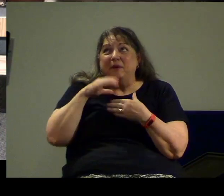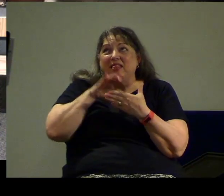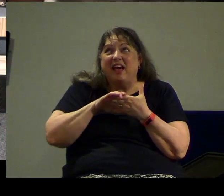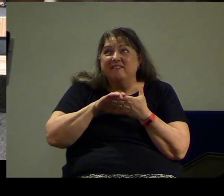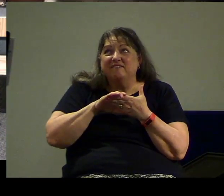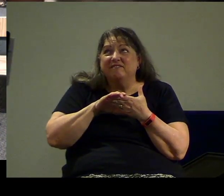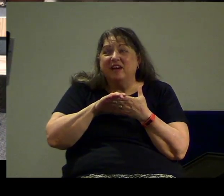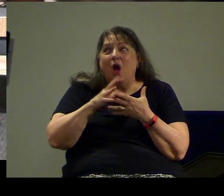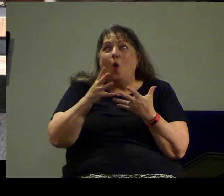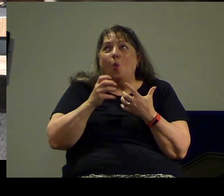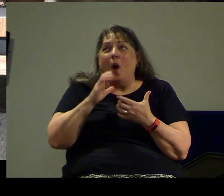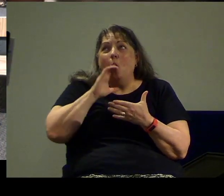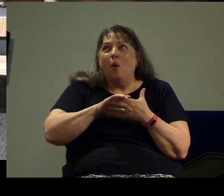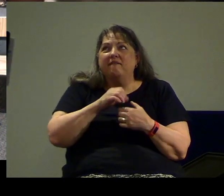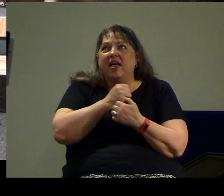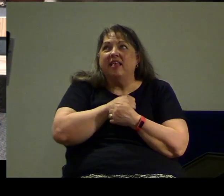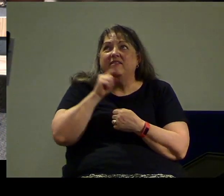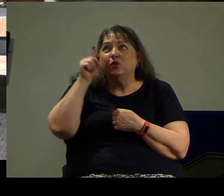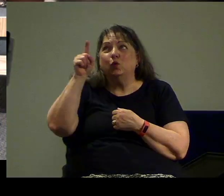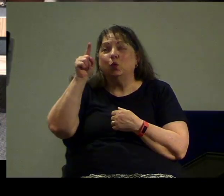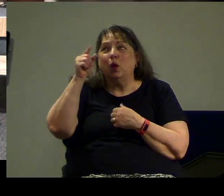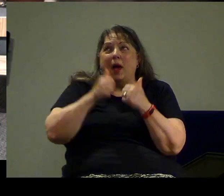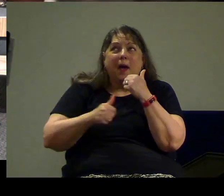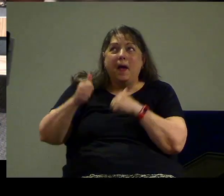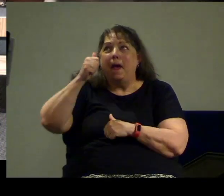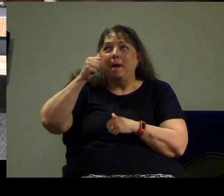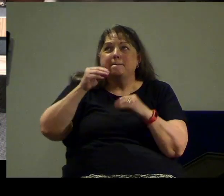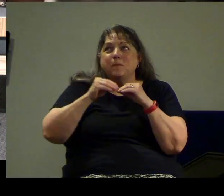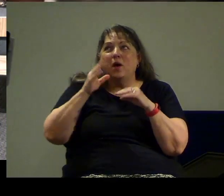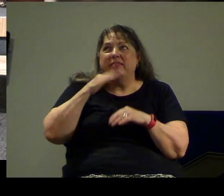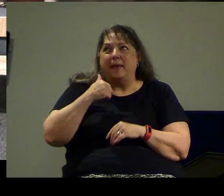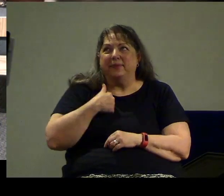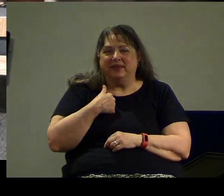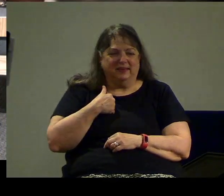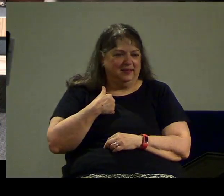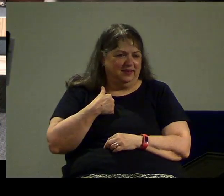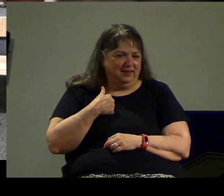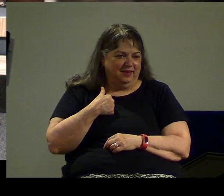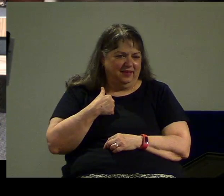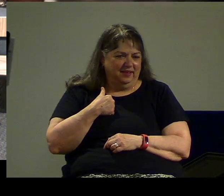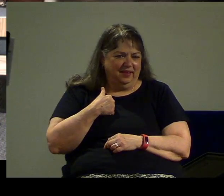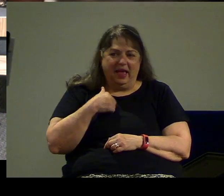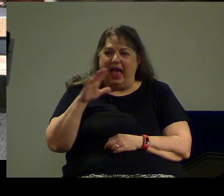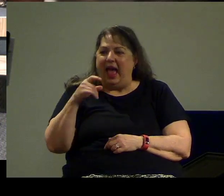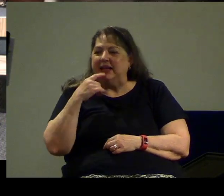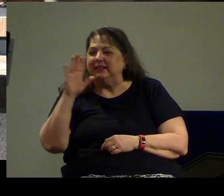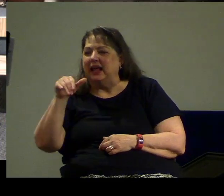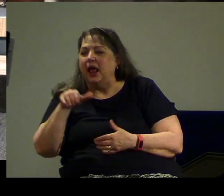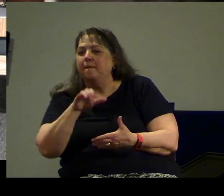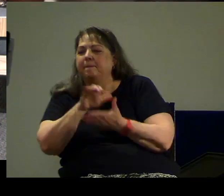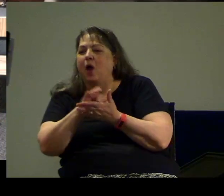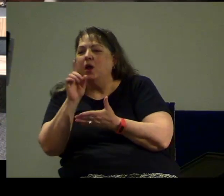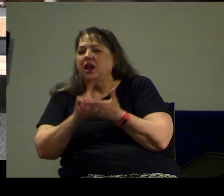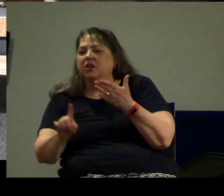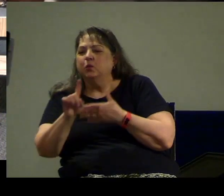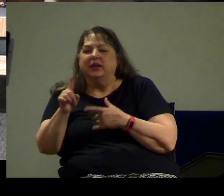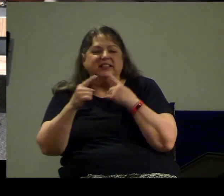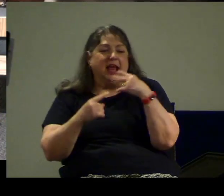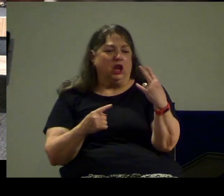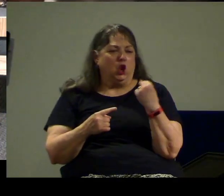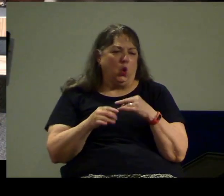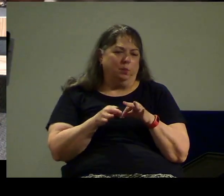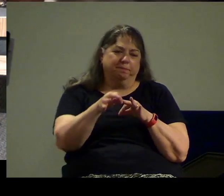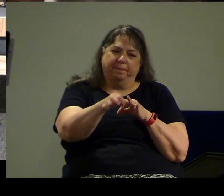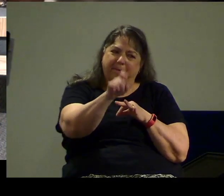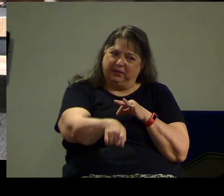more than she loves me. And I told my wife, let's get married next week. She said, no, we gotta wait. Gotta